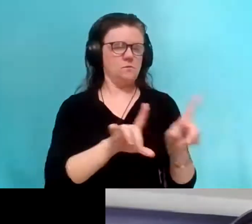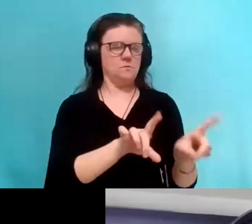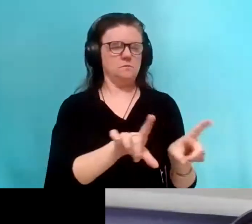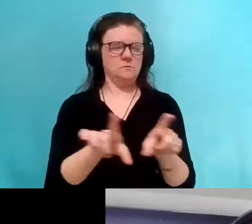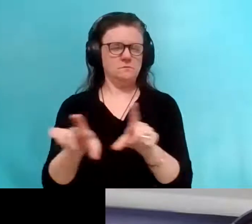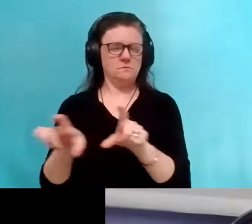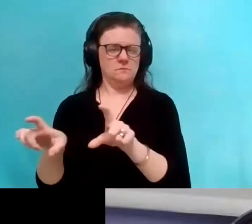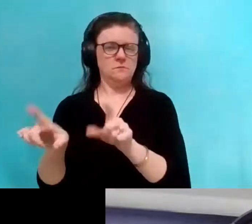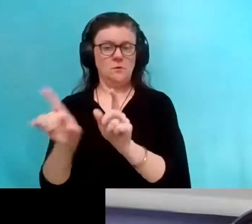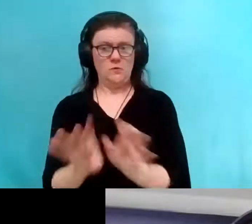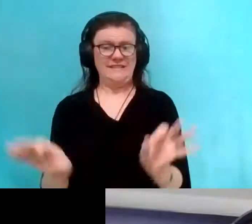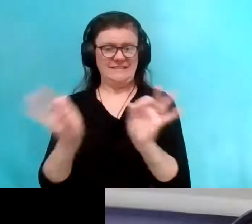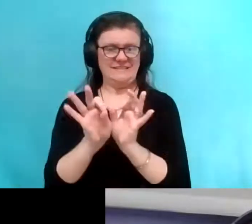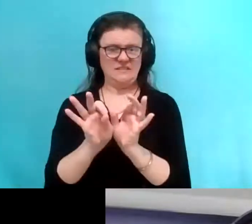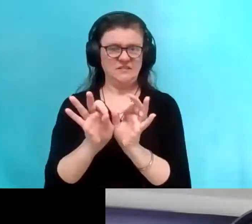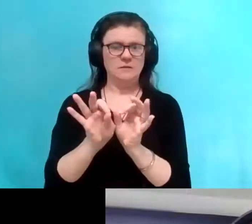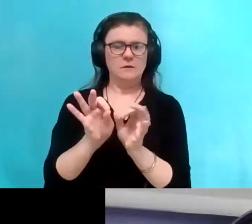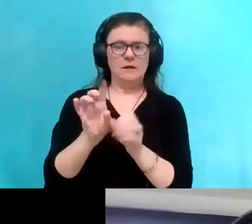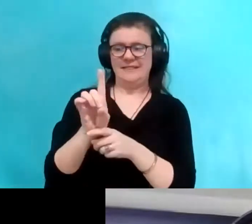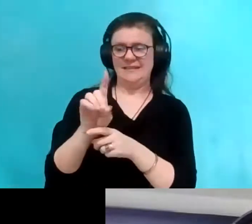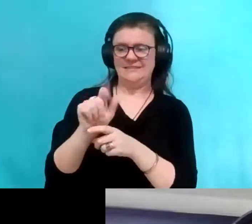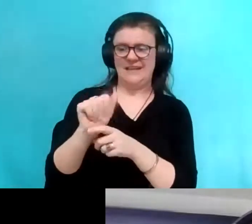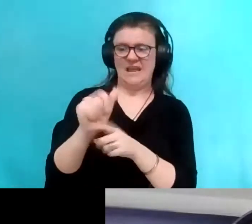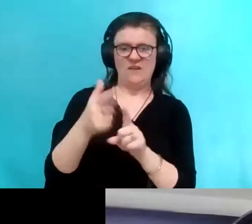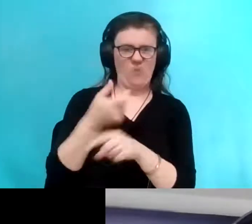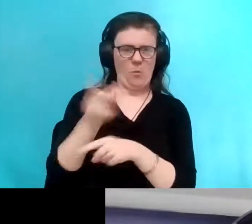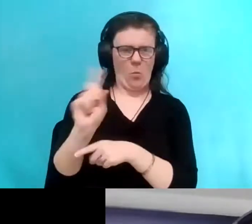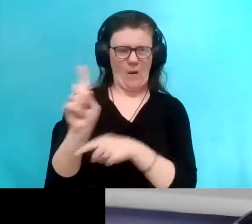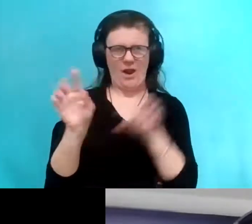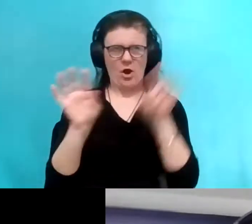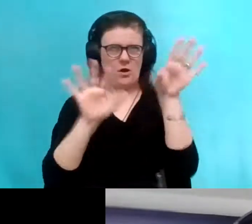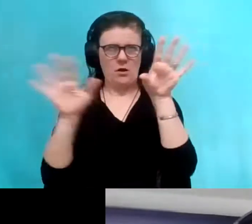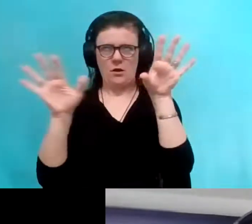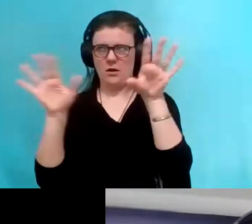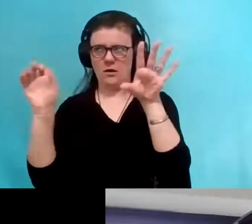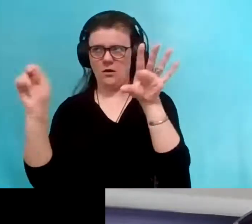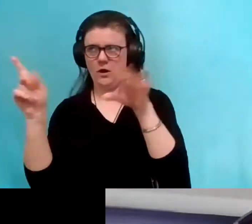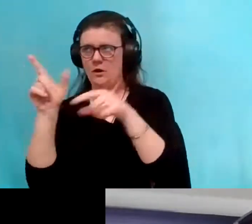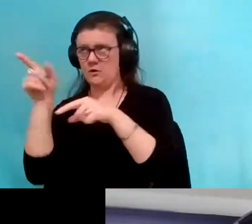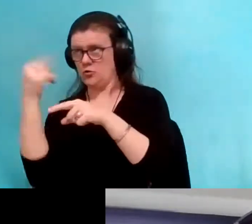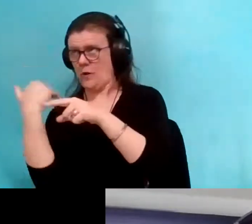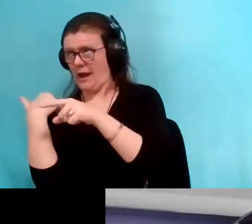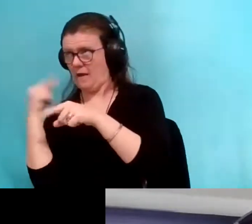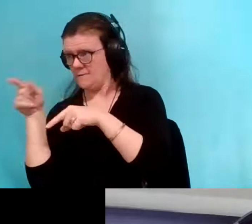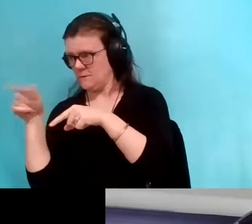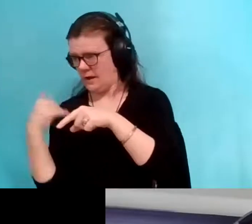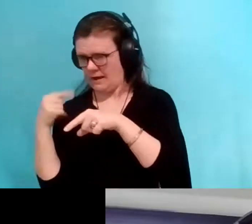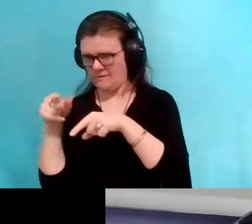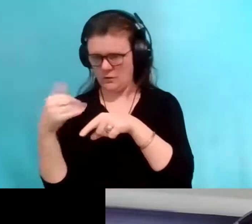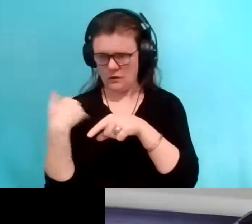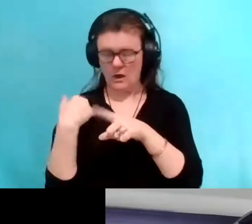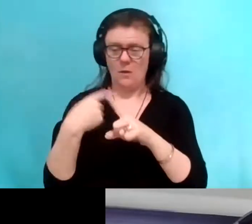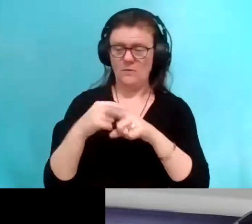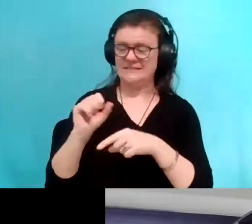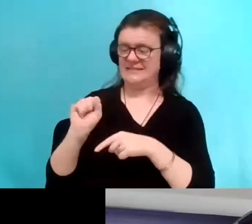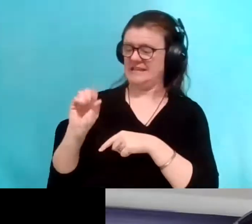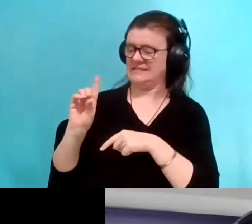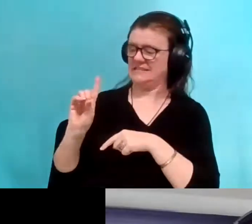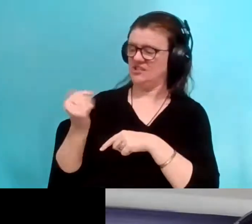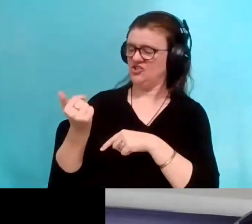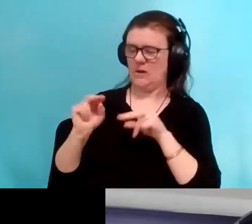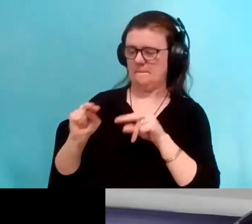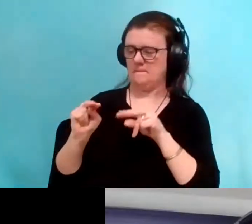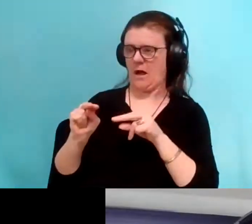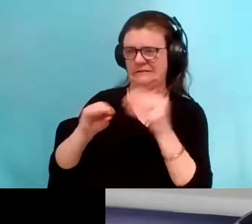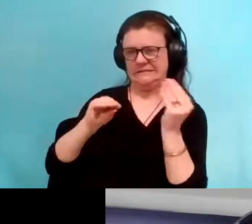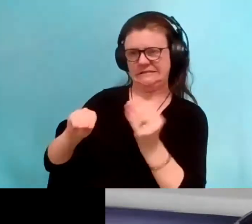the essential data sources of disability that can feed into the SDGs monitoring process. And in